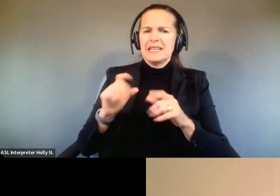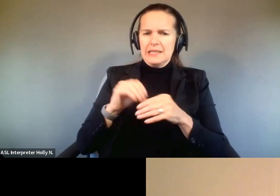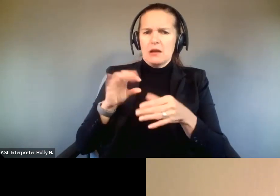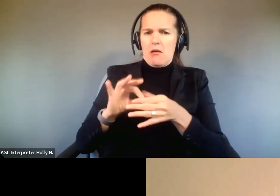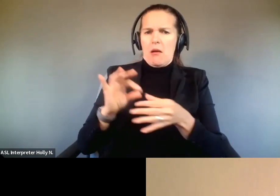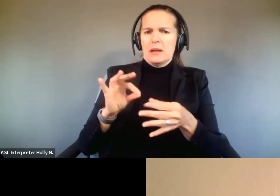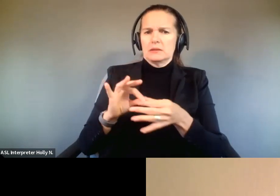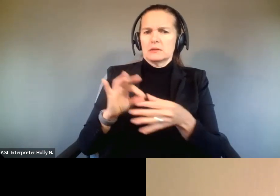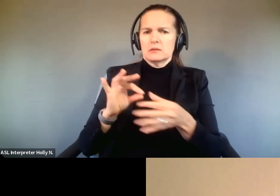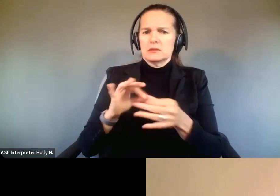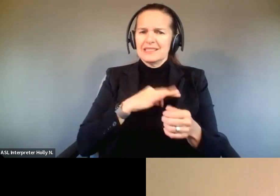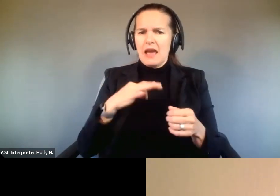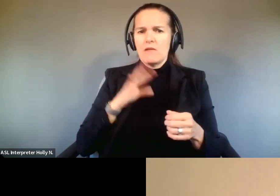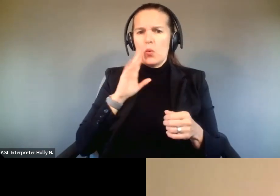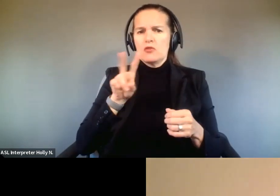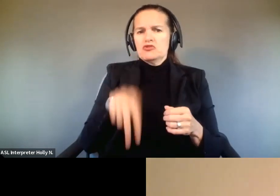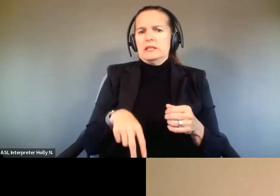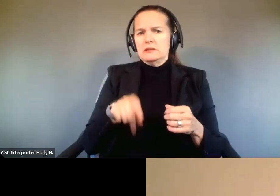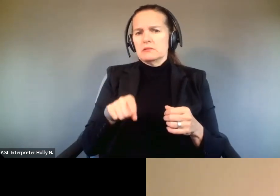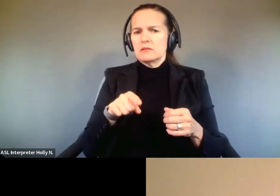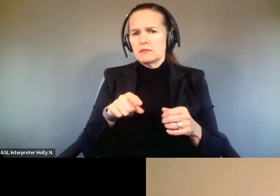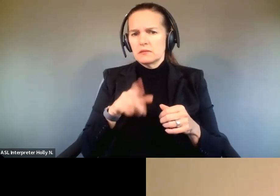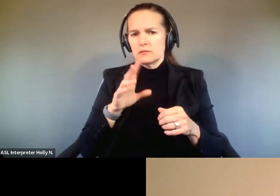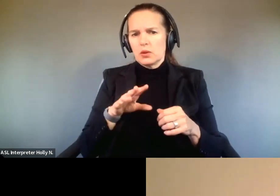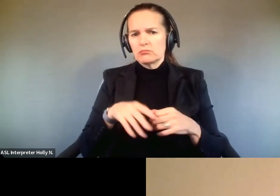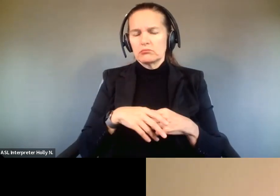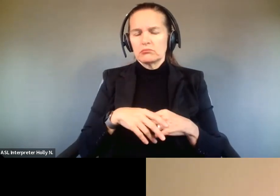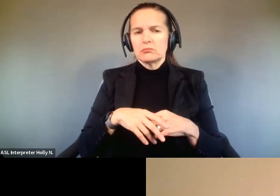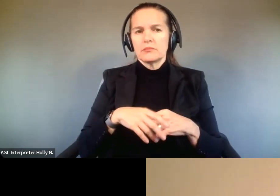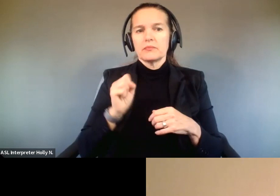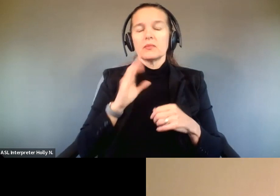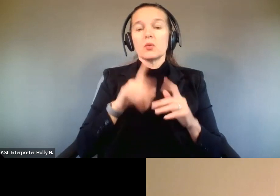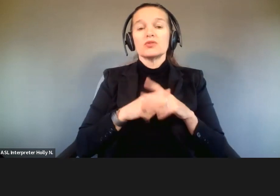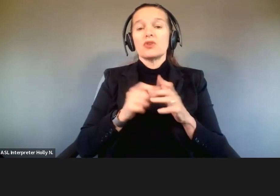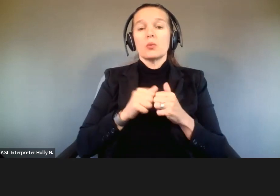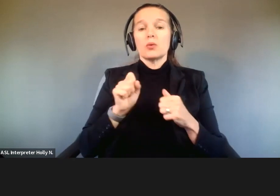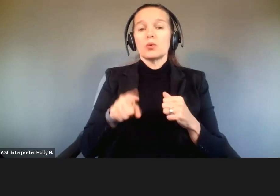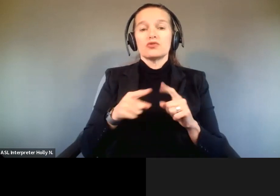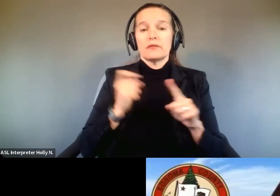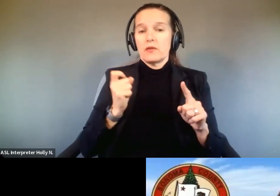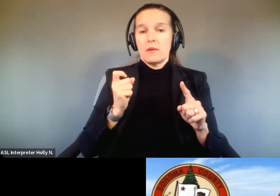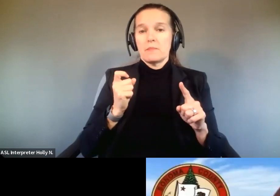staff following as we go. We're going to start with a question from